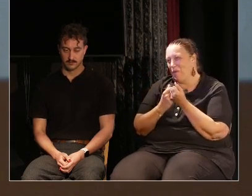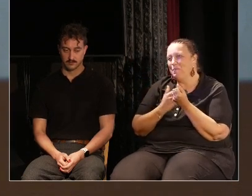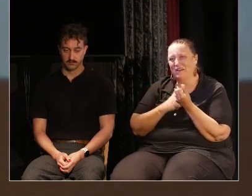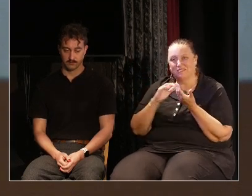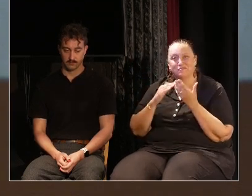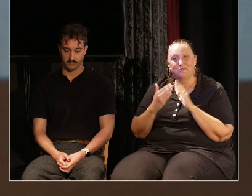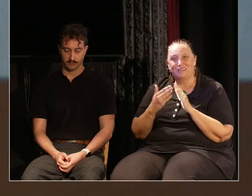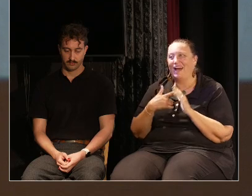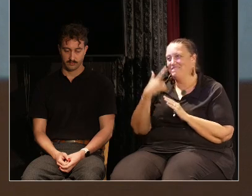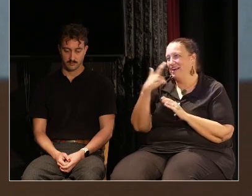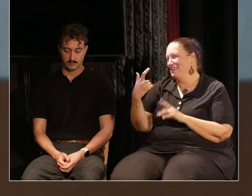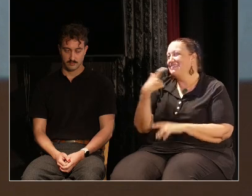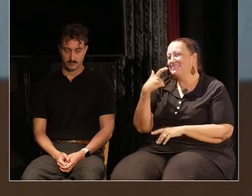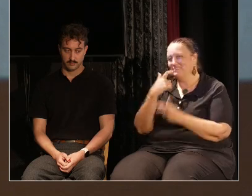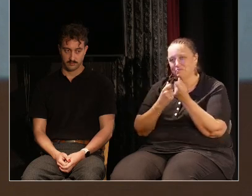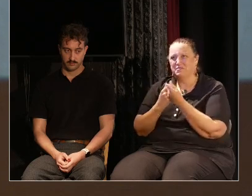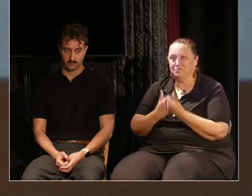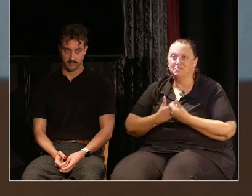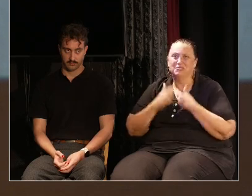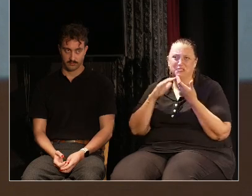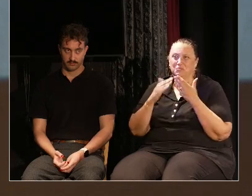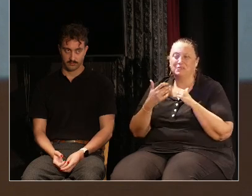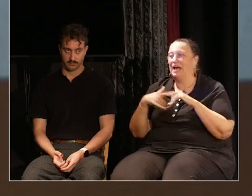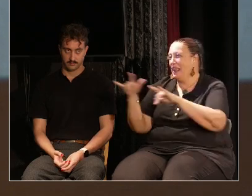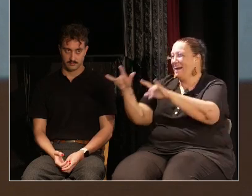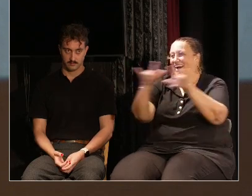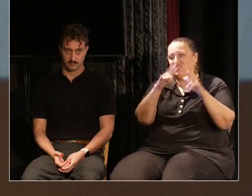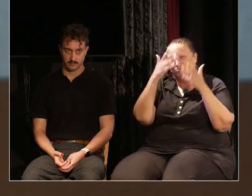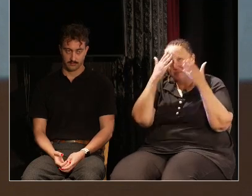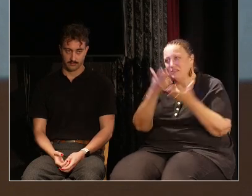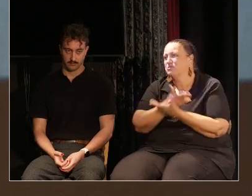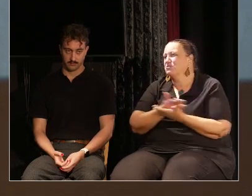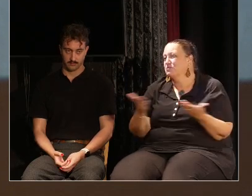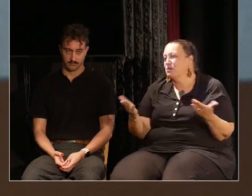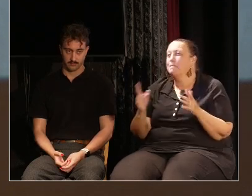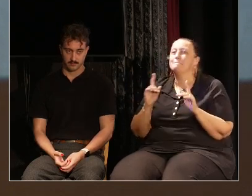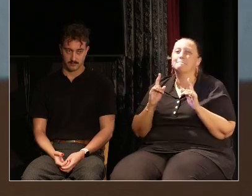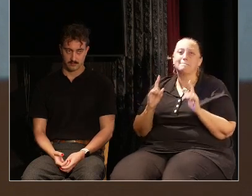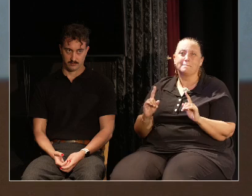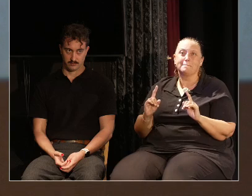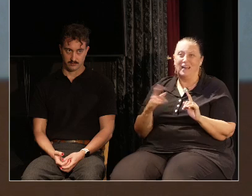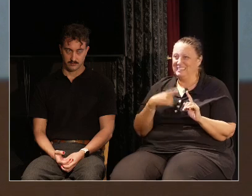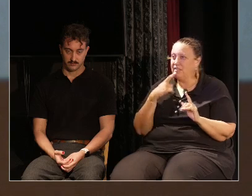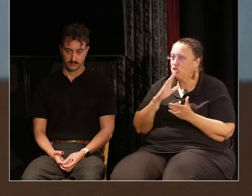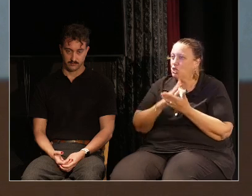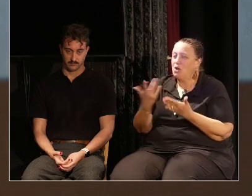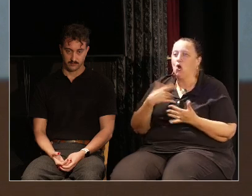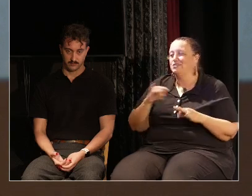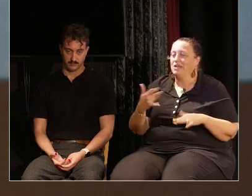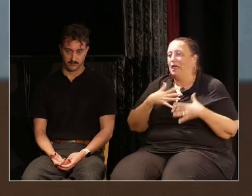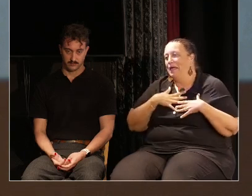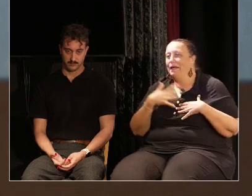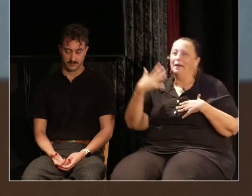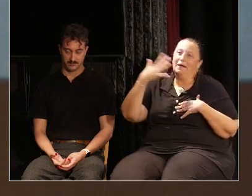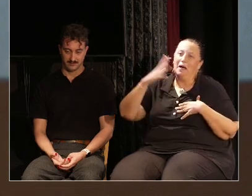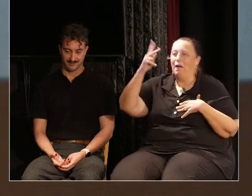and I find it easy to support my own community because I love and respect everyone in the community. And I say that genuinely, not as some sort of crutch,